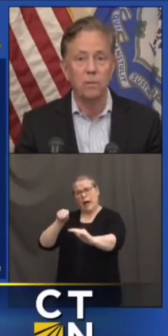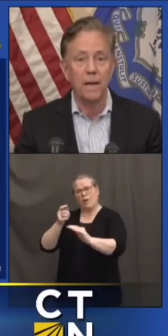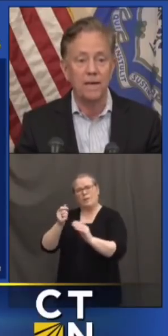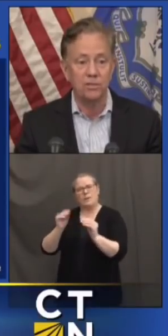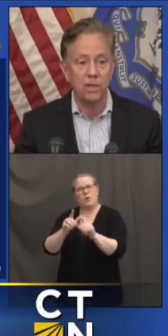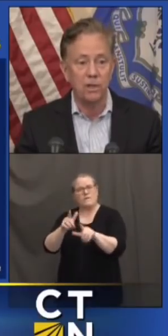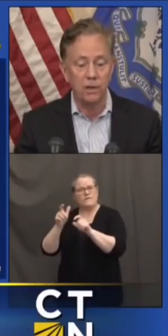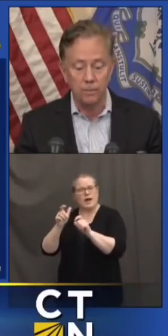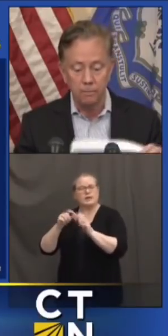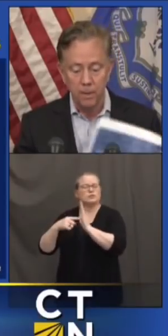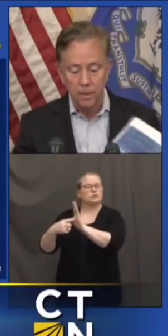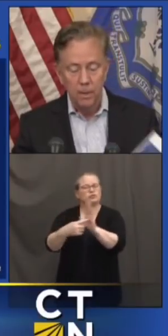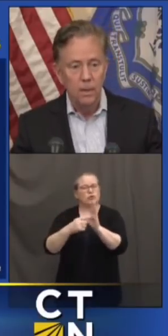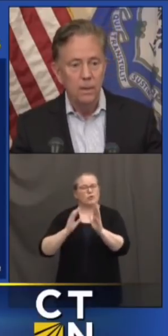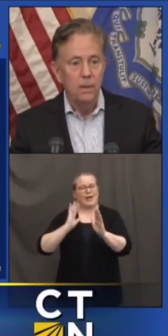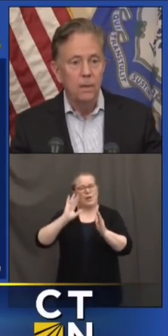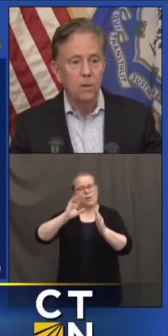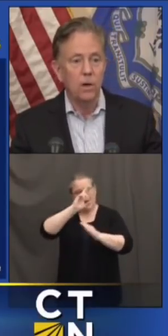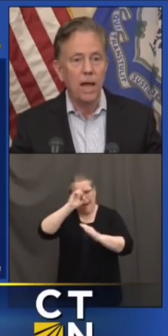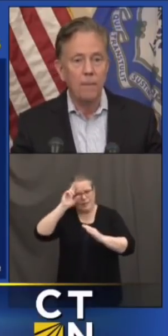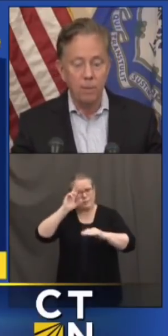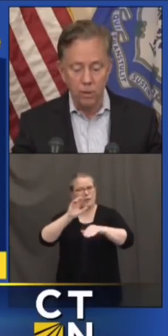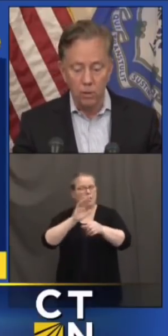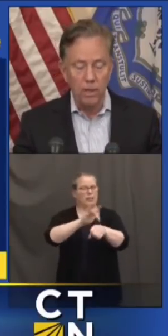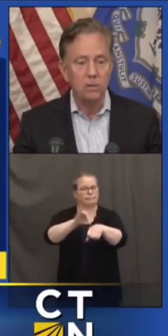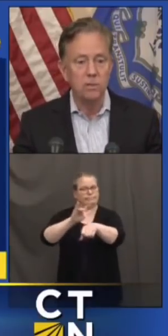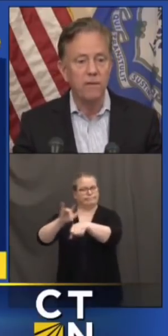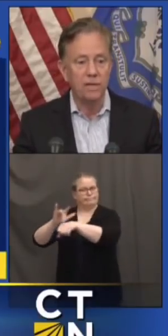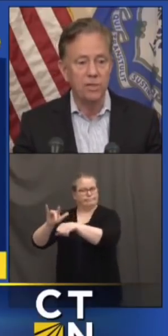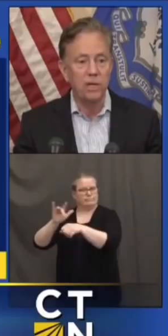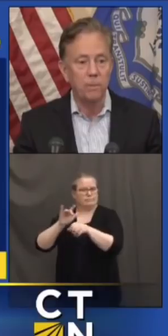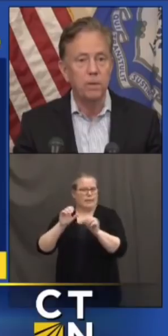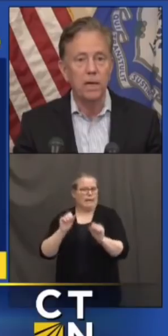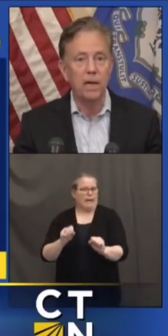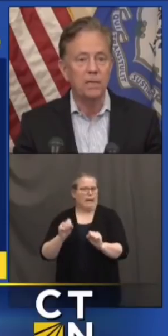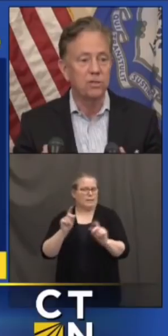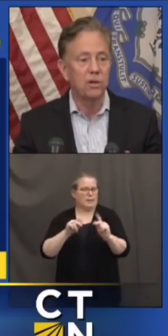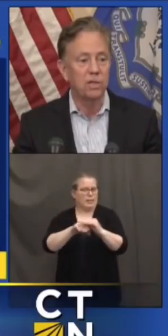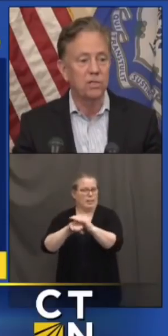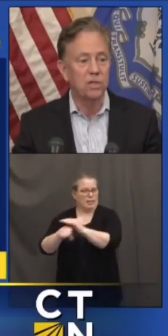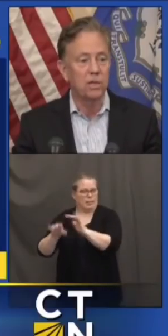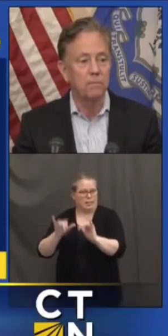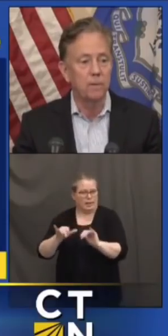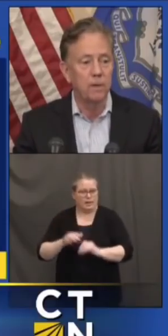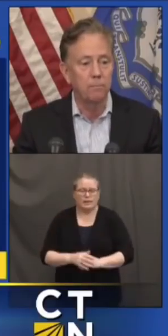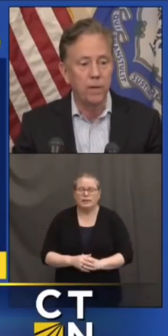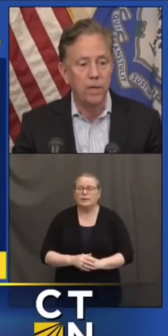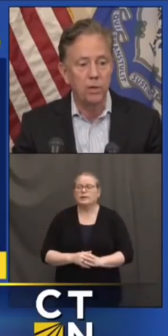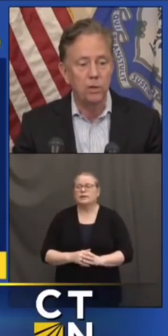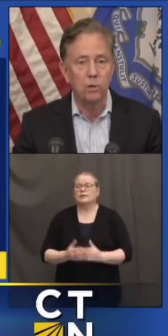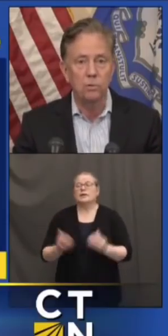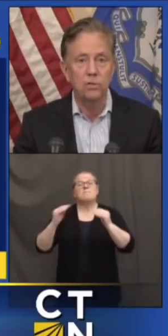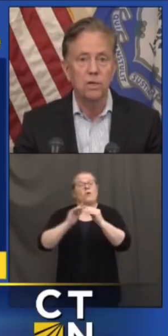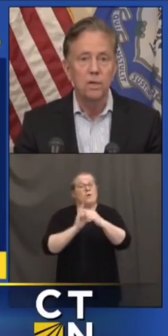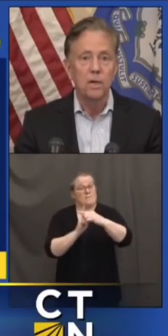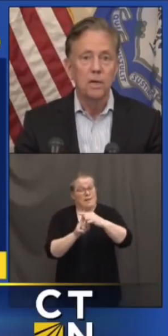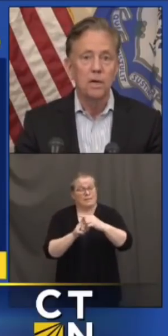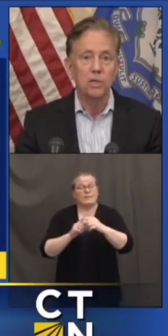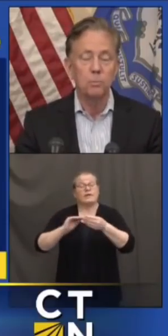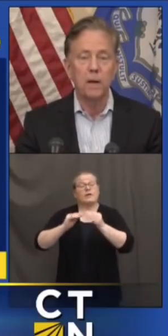additional capacity there. Look, on a happier note, here's the vaccine update. I consider this pretty good